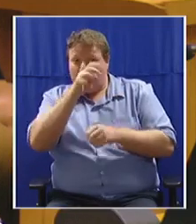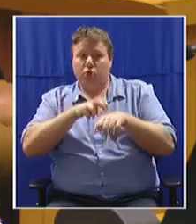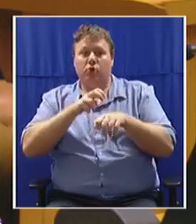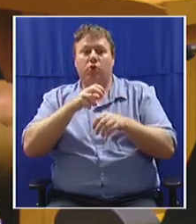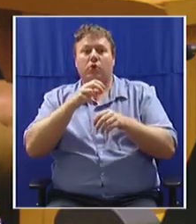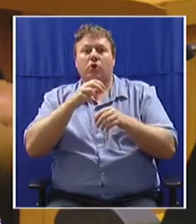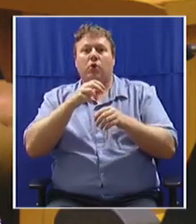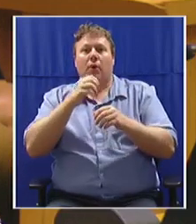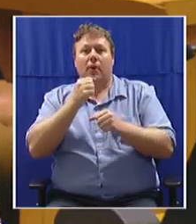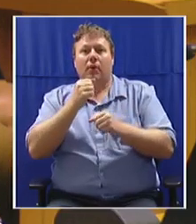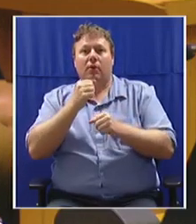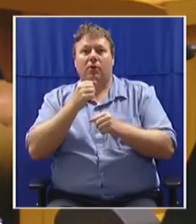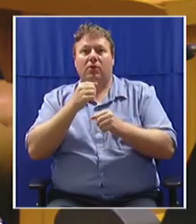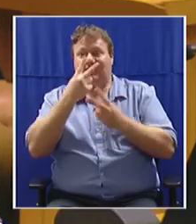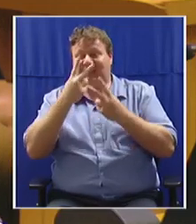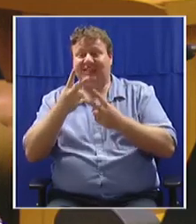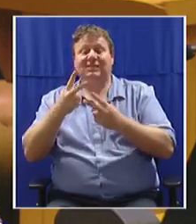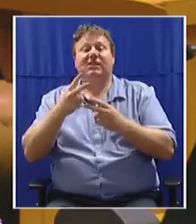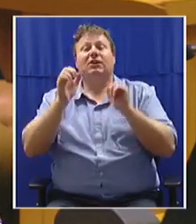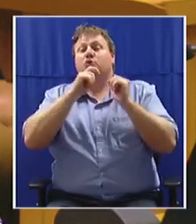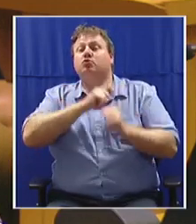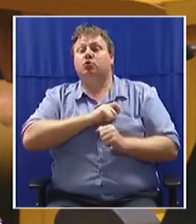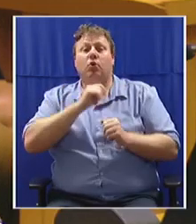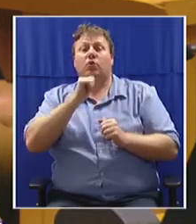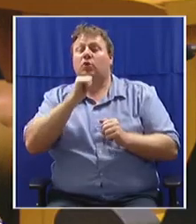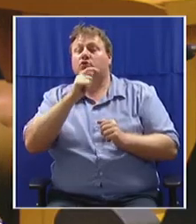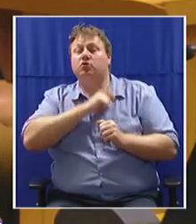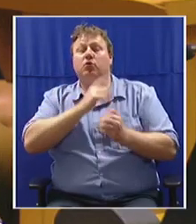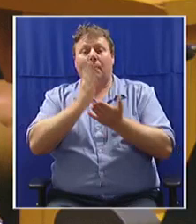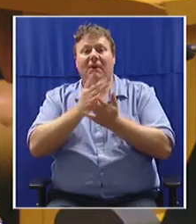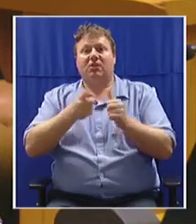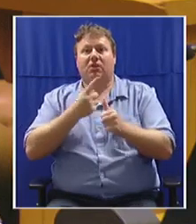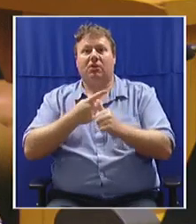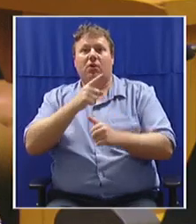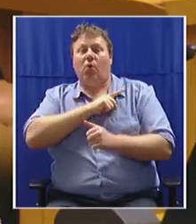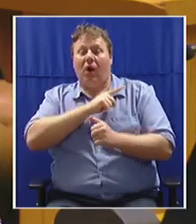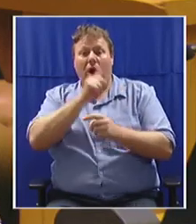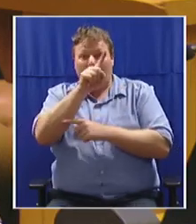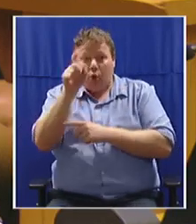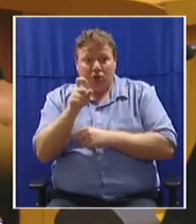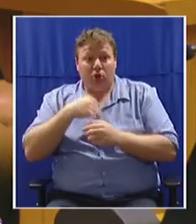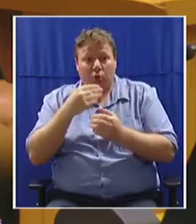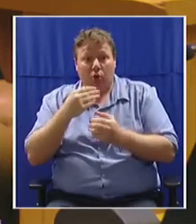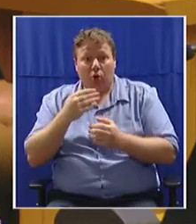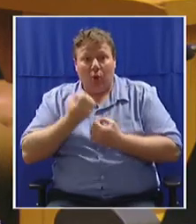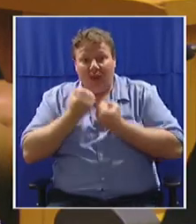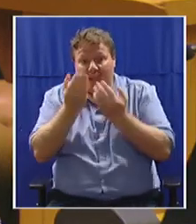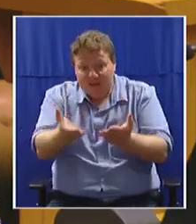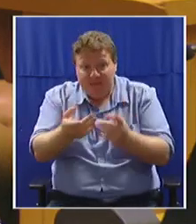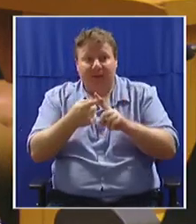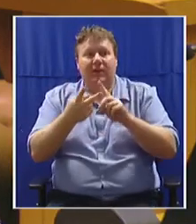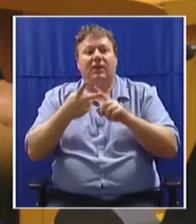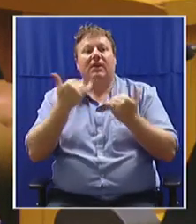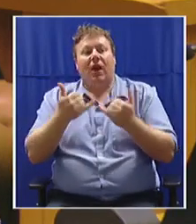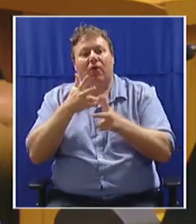Speaker, as to whether you should persuade the Deputy President to answer. Because we submitted a question. This is the follow-up. We are well within our rights. If